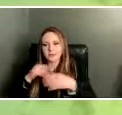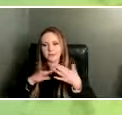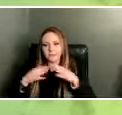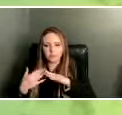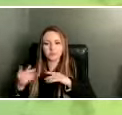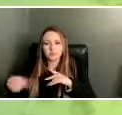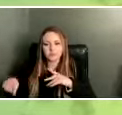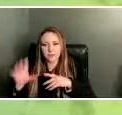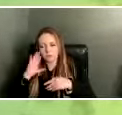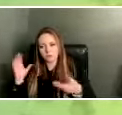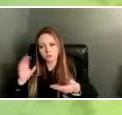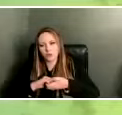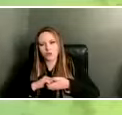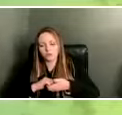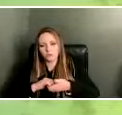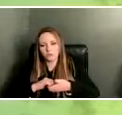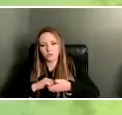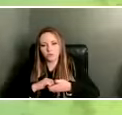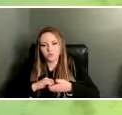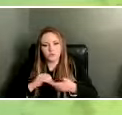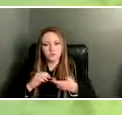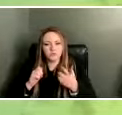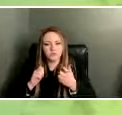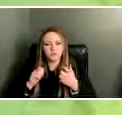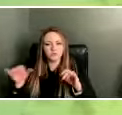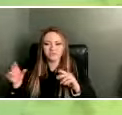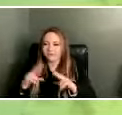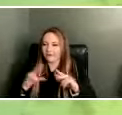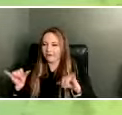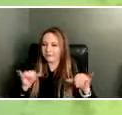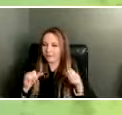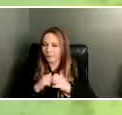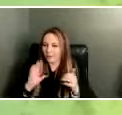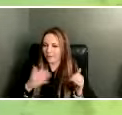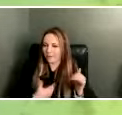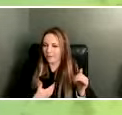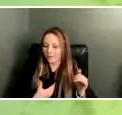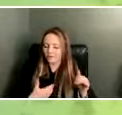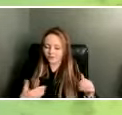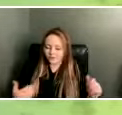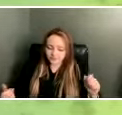they are partnering. And very similar with our